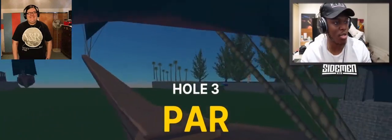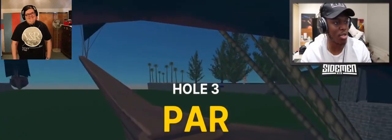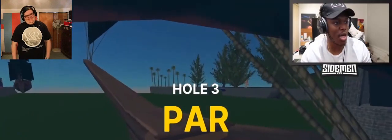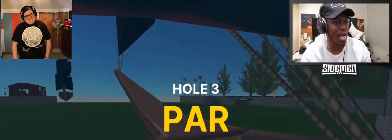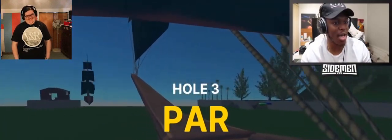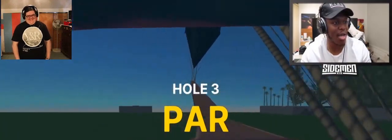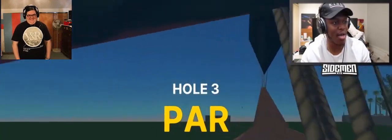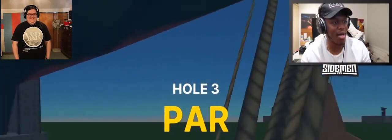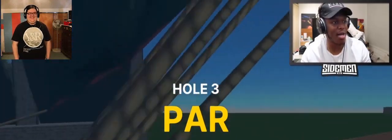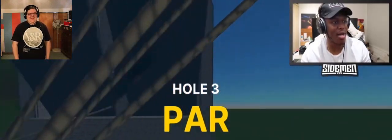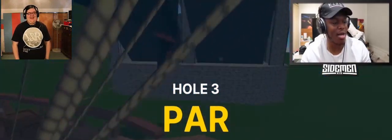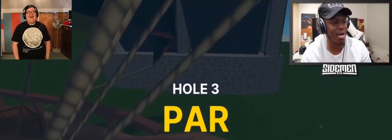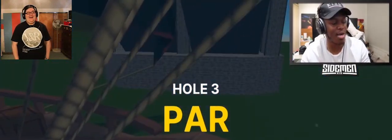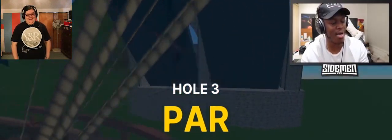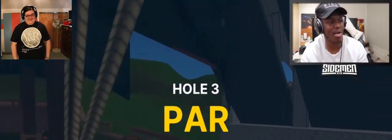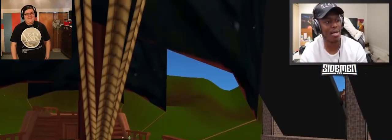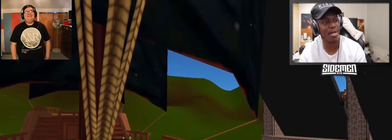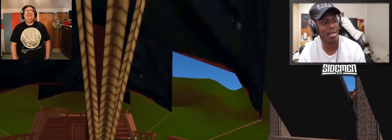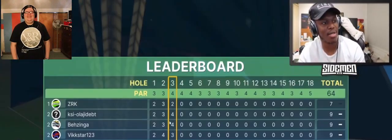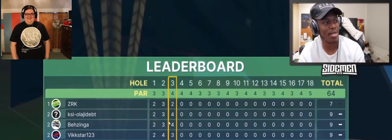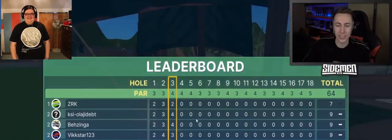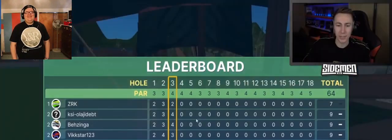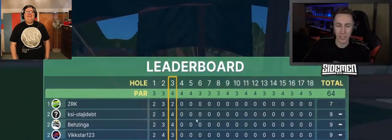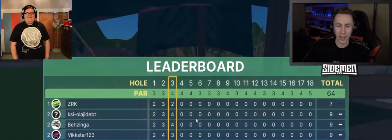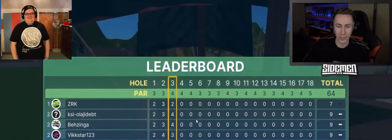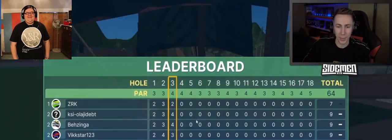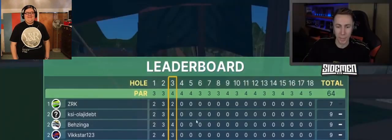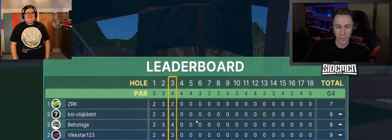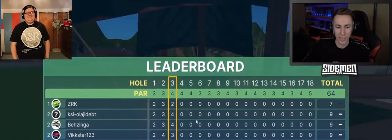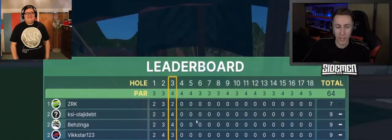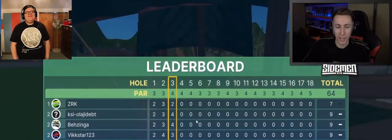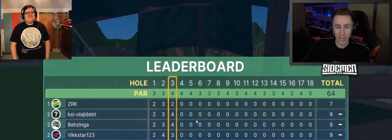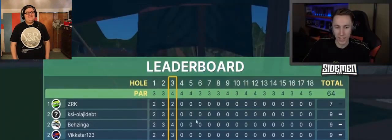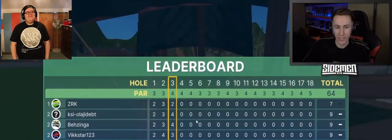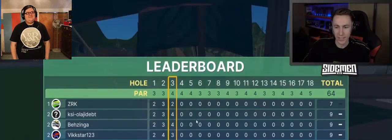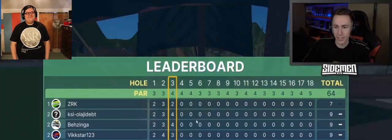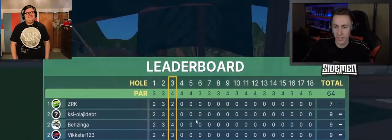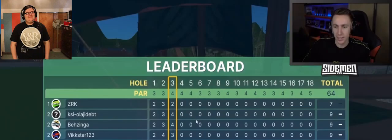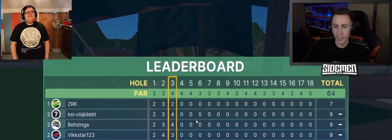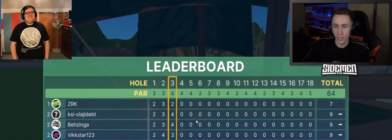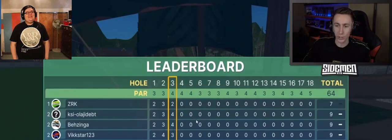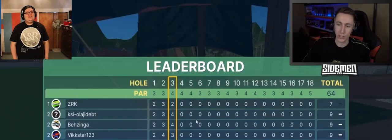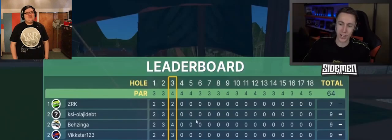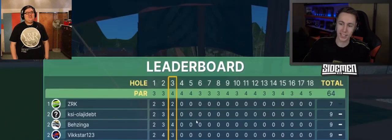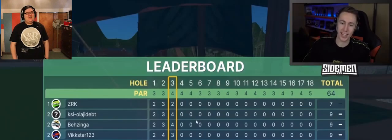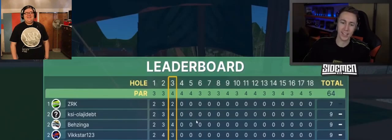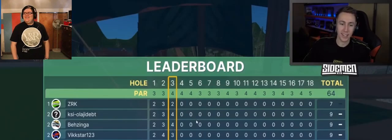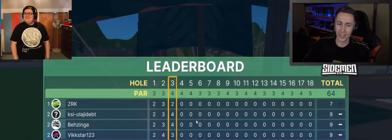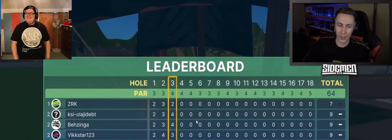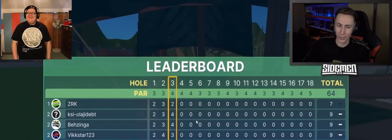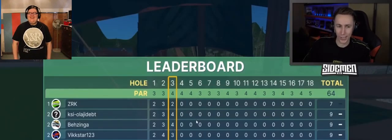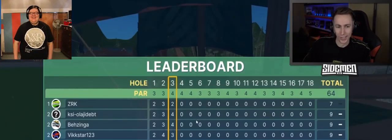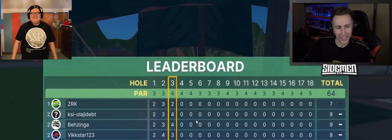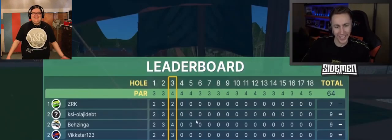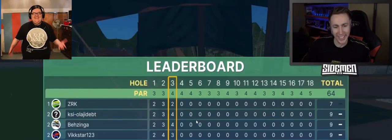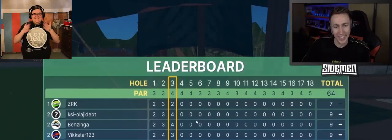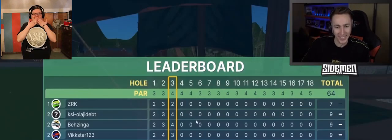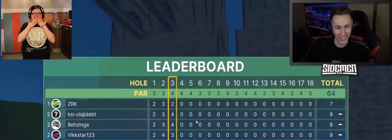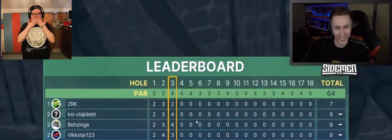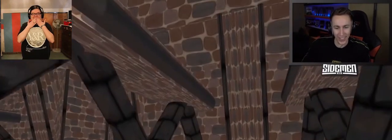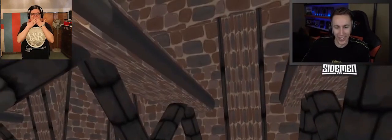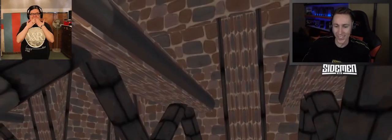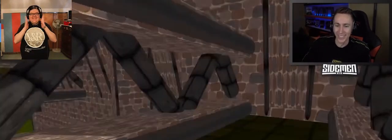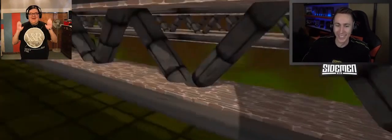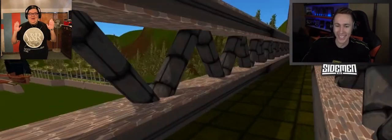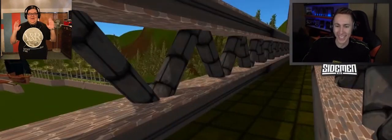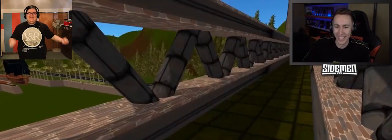That was cute. Oh, you just got hit. It was the same as the last one. Oh, shout out 9 down. Told you, JJ. I told you. It's